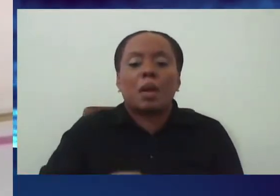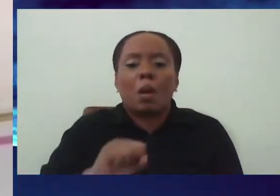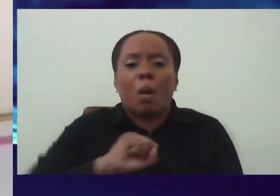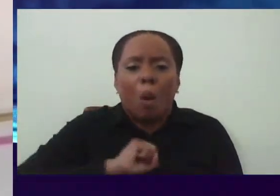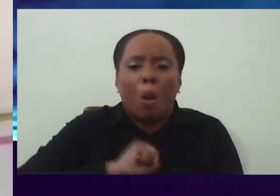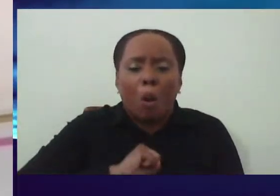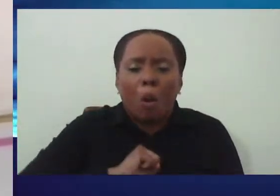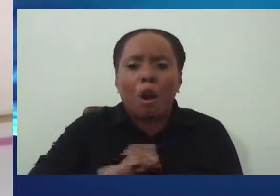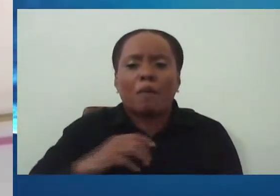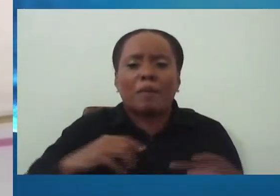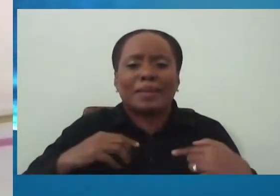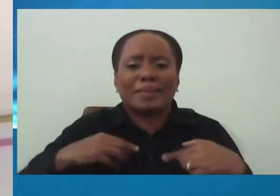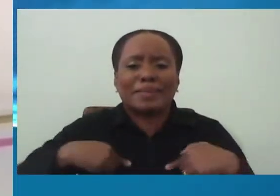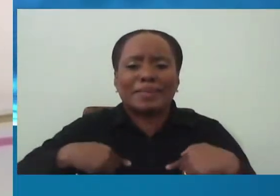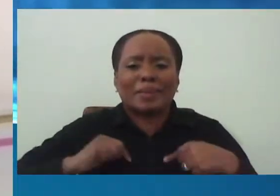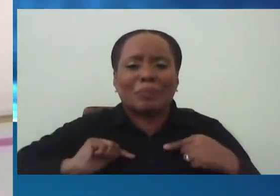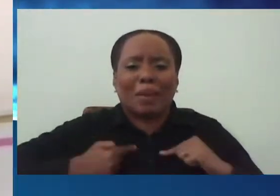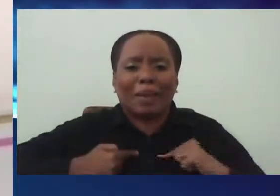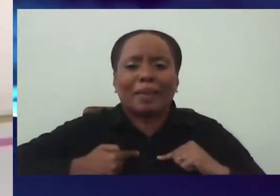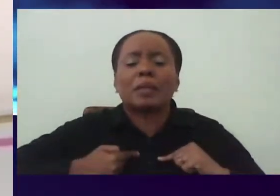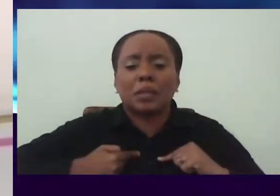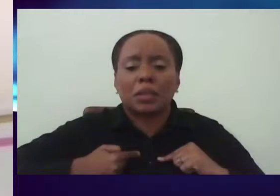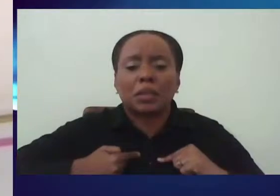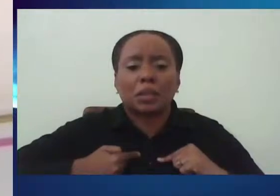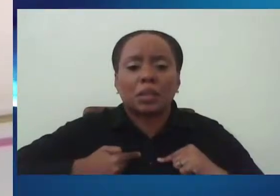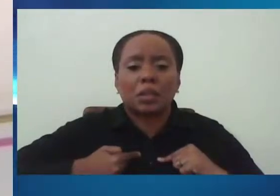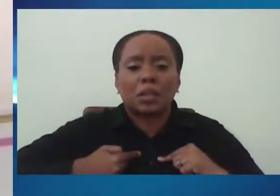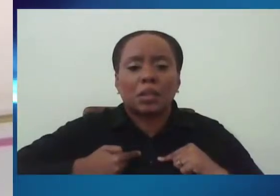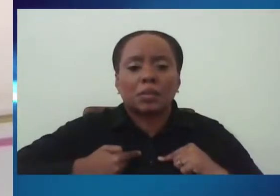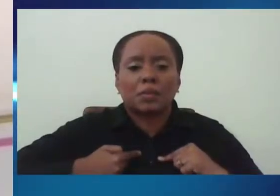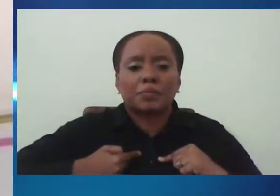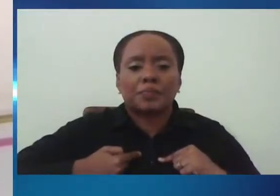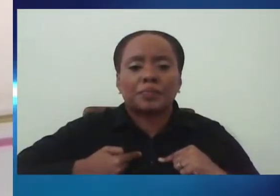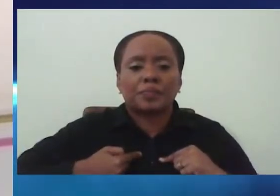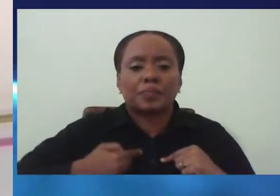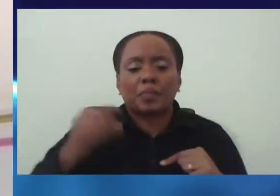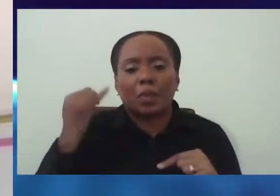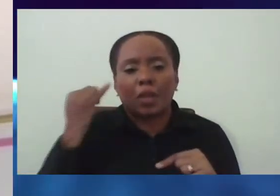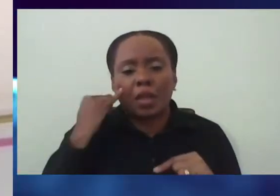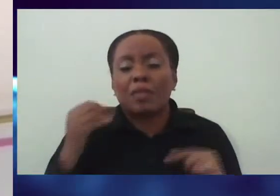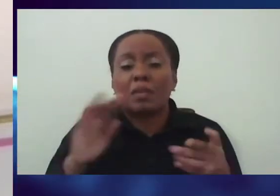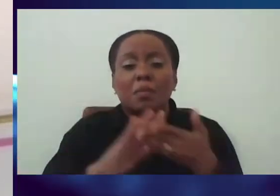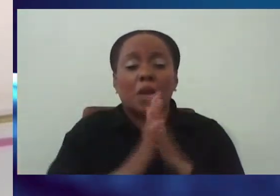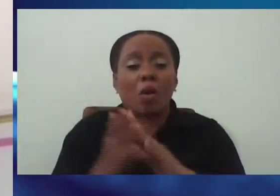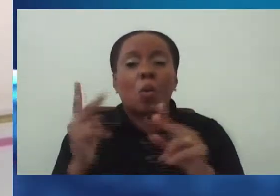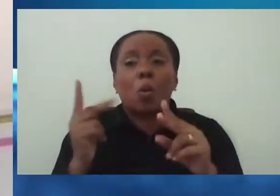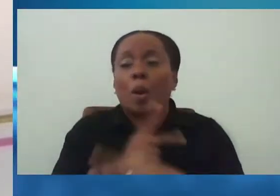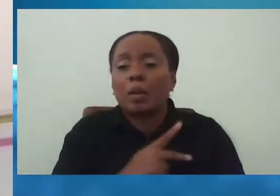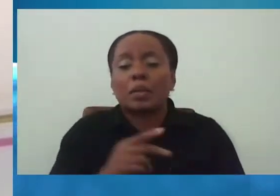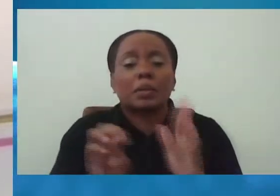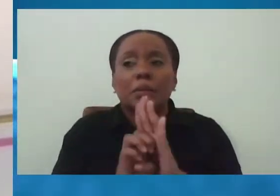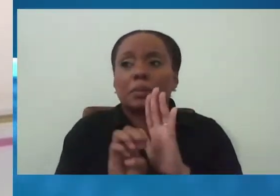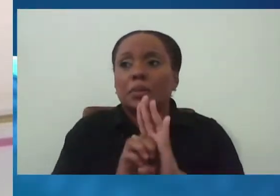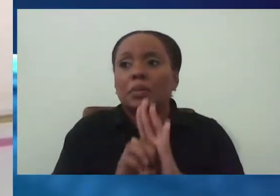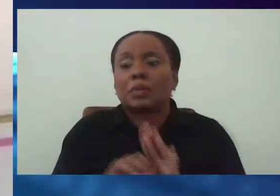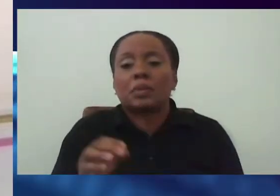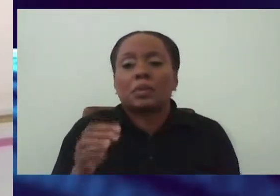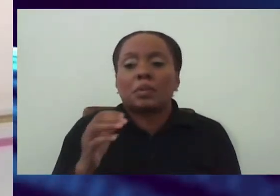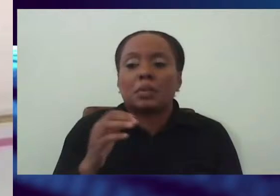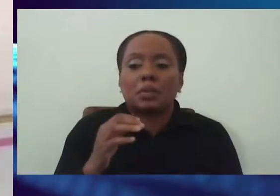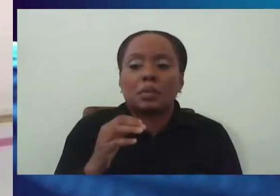So for persons who have these symptoms, but they notice a change or a worsening, So say, for example, if you are accustomed